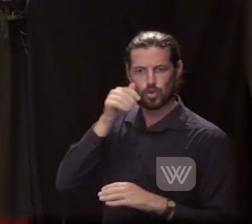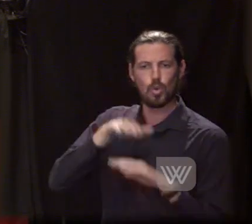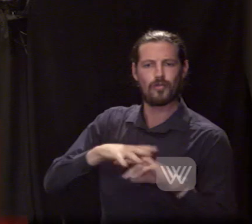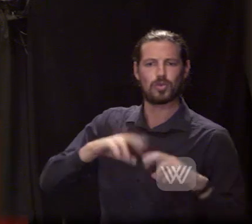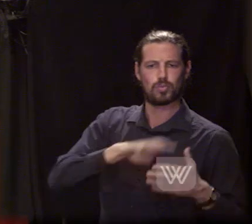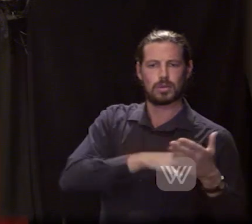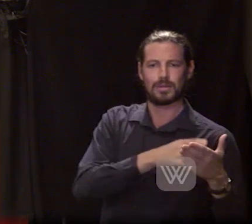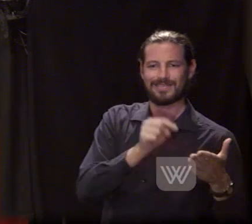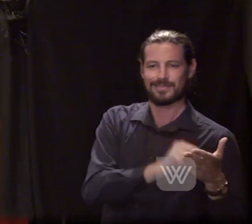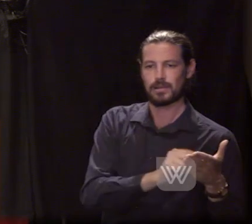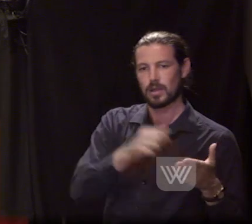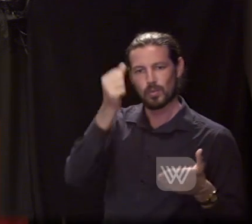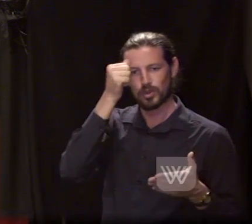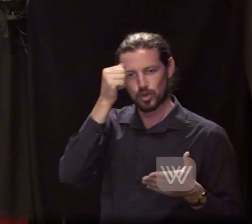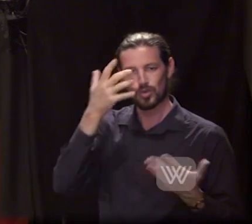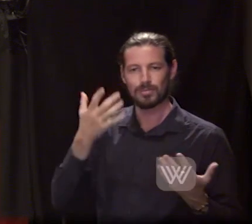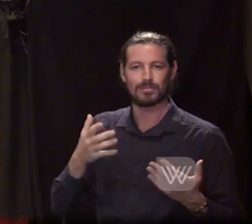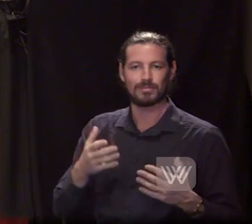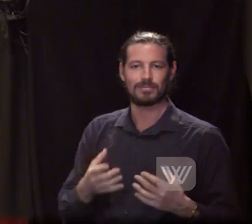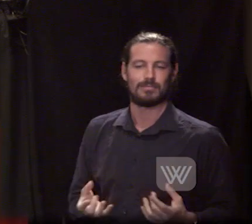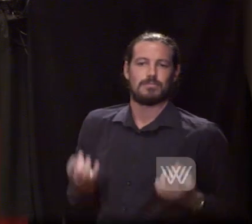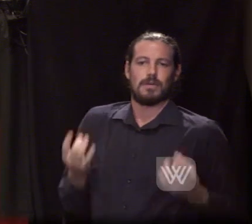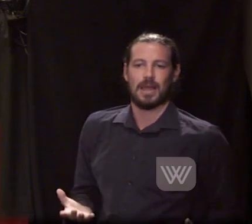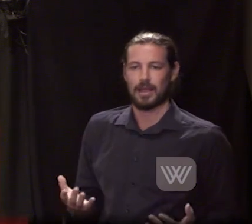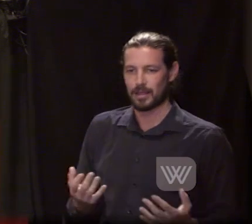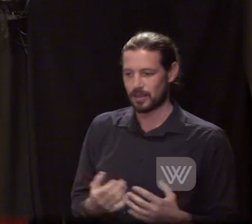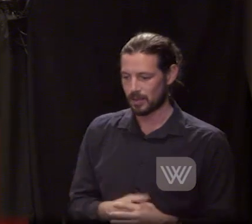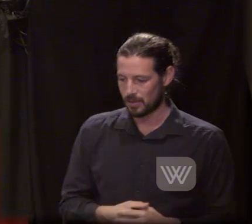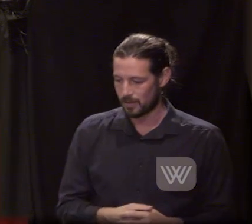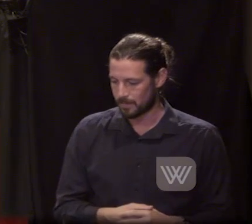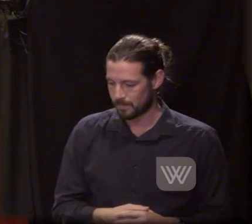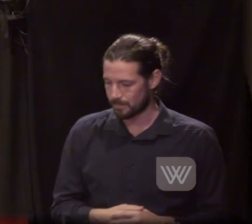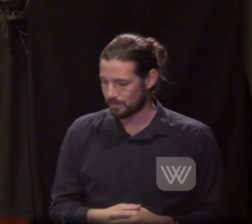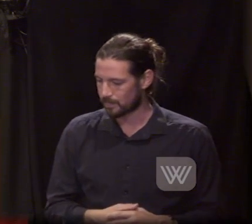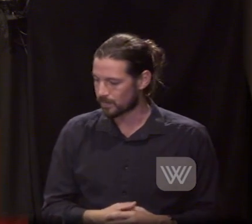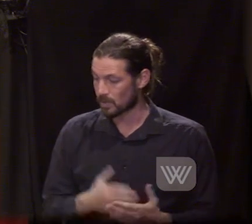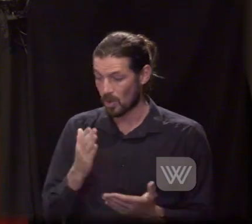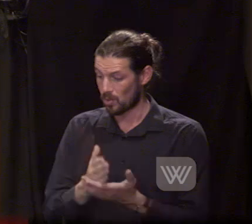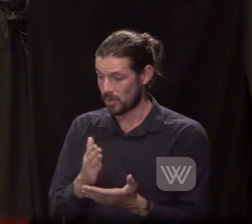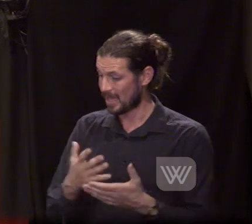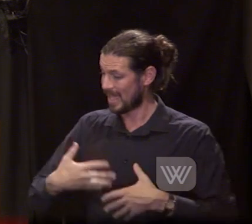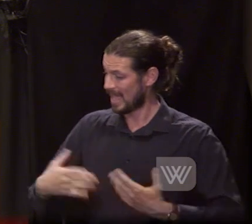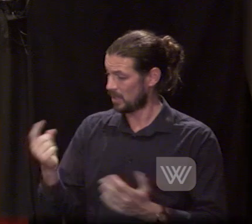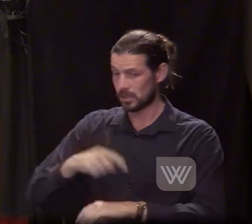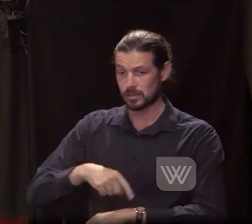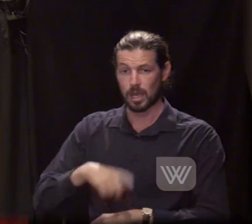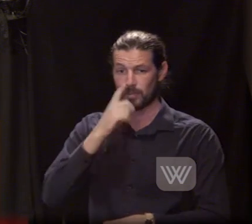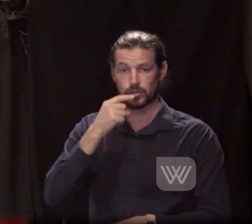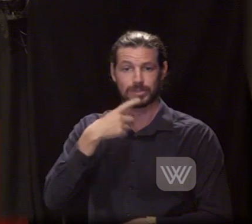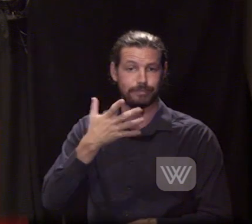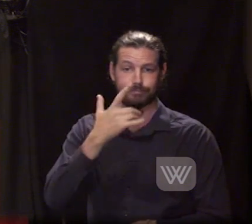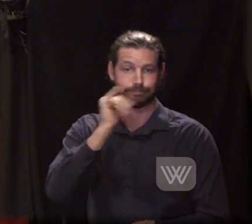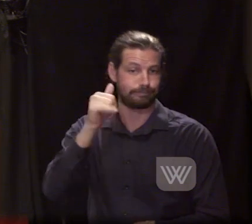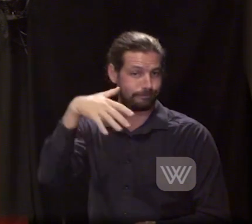week, with the gaps in between that we had not scheduled. At any point in time, yeah, we could have walked out the door. We could